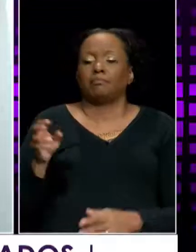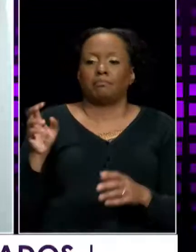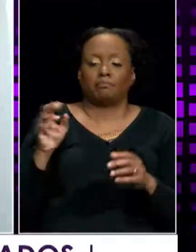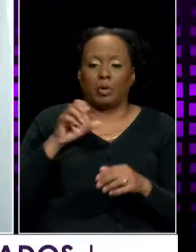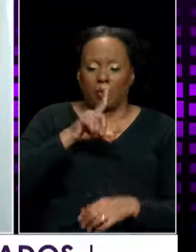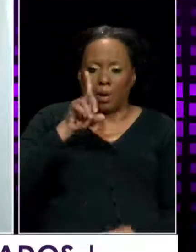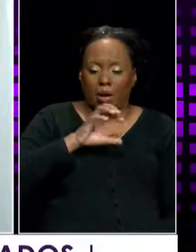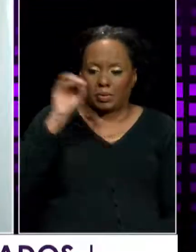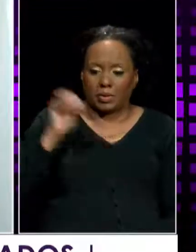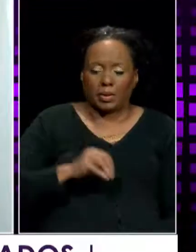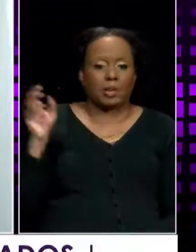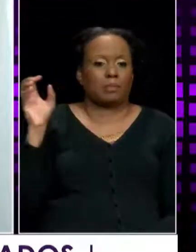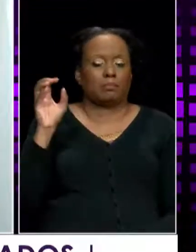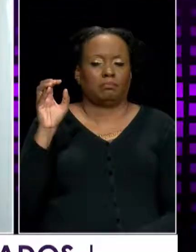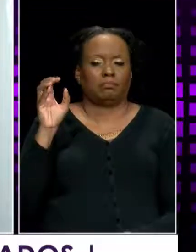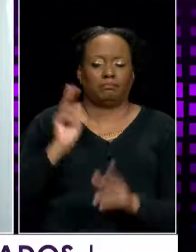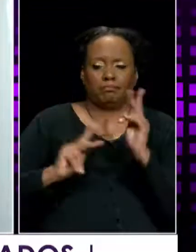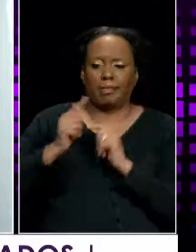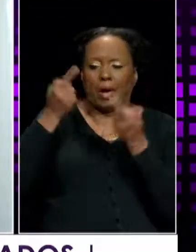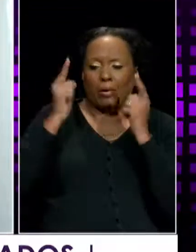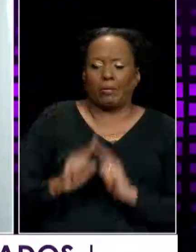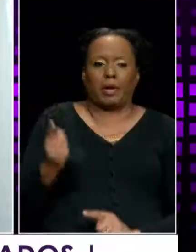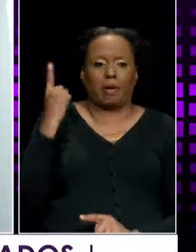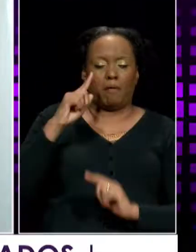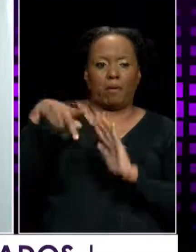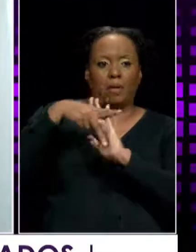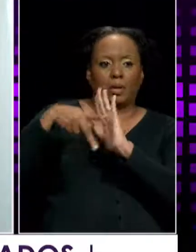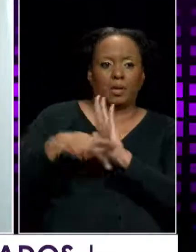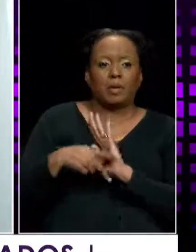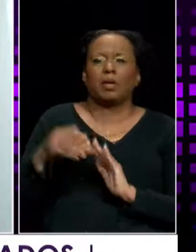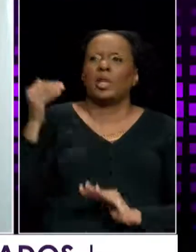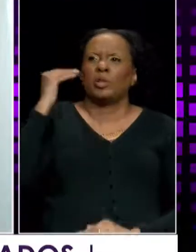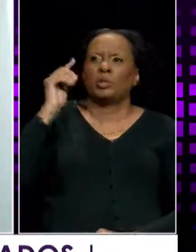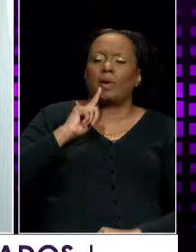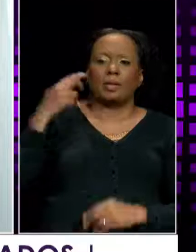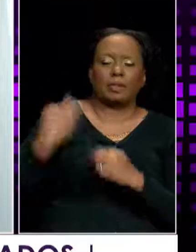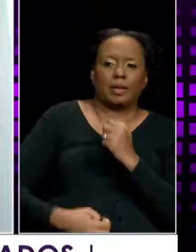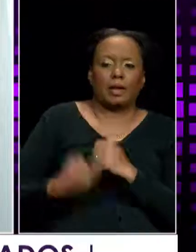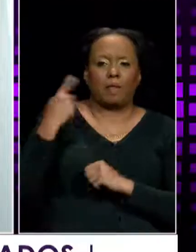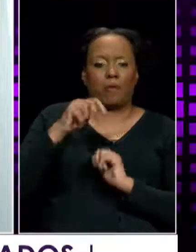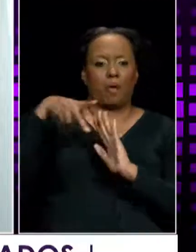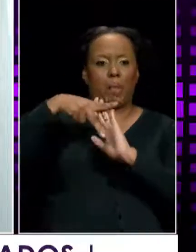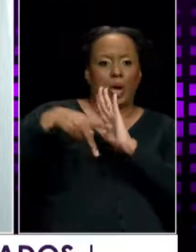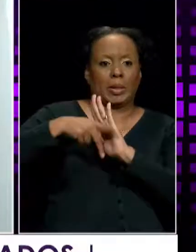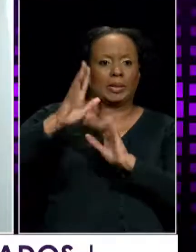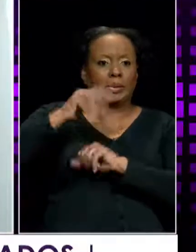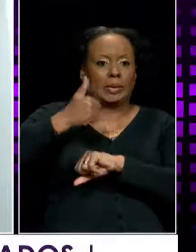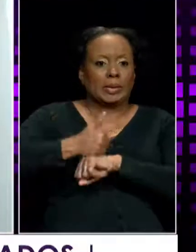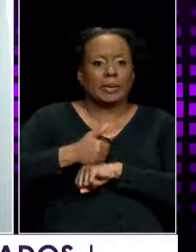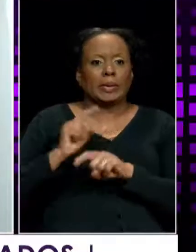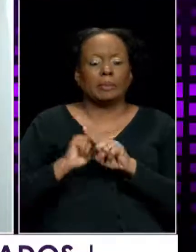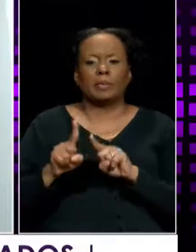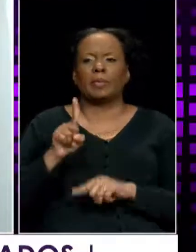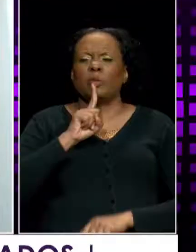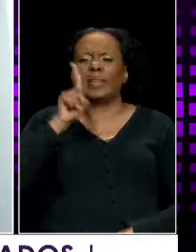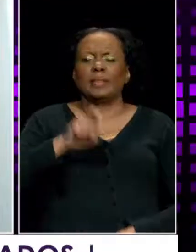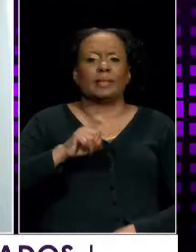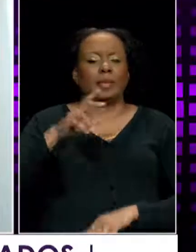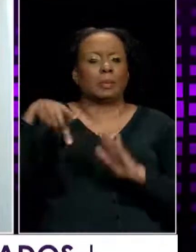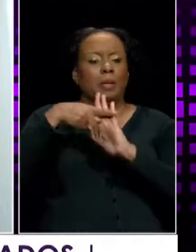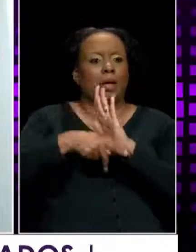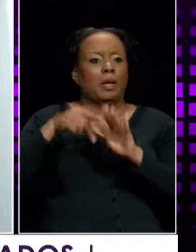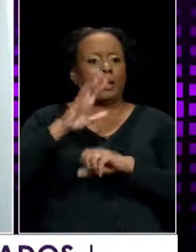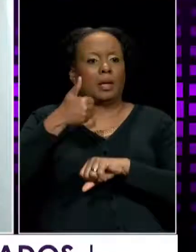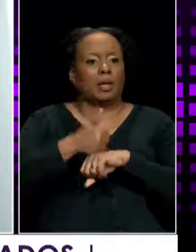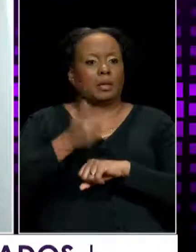that we need. I know it's been a challenge having this policy implemented, but we really need a policy implemented considering that school is